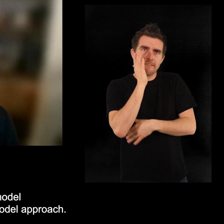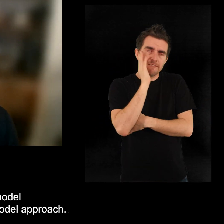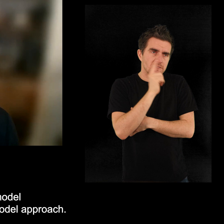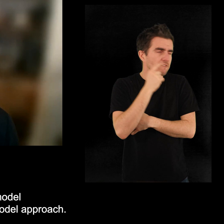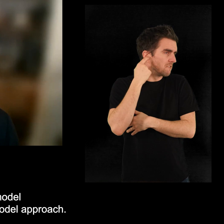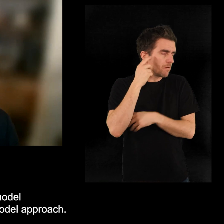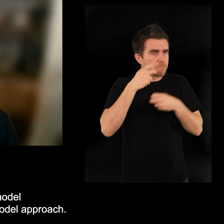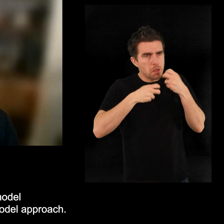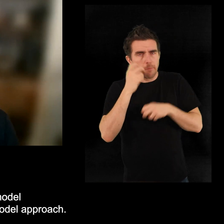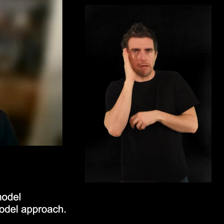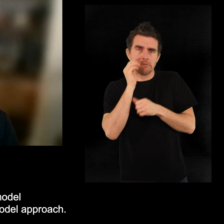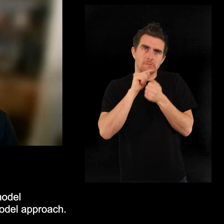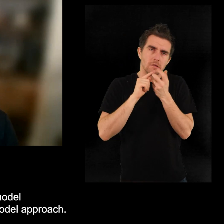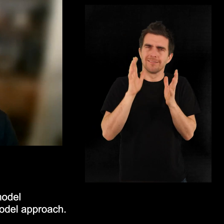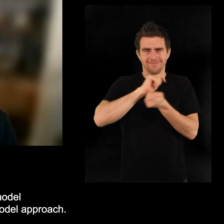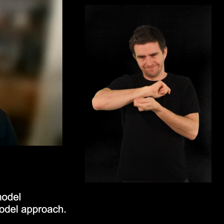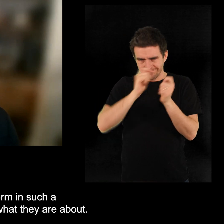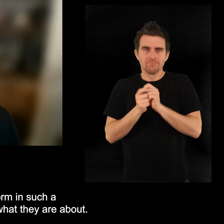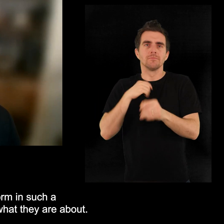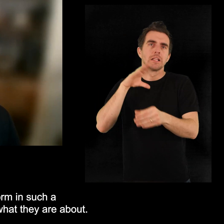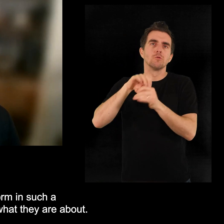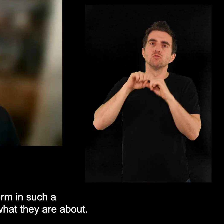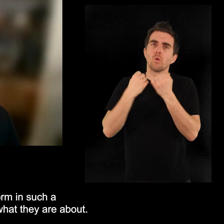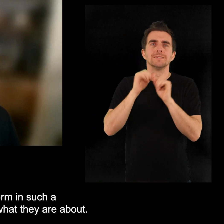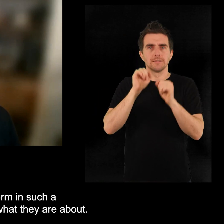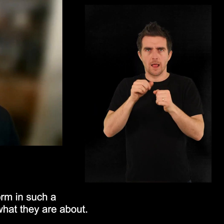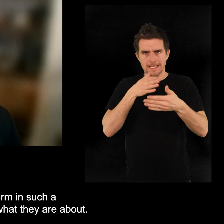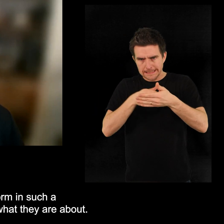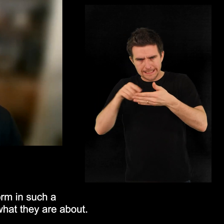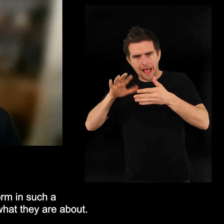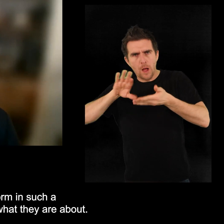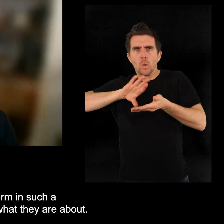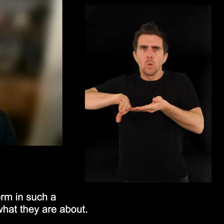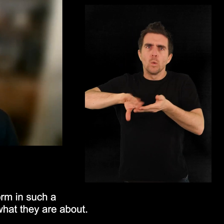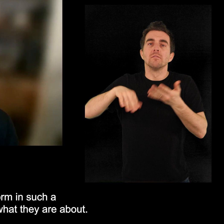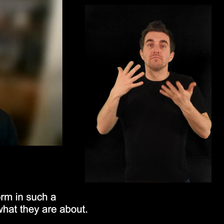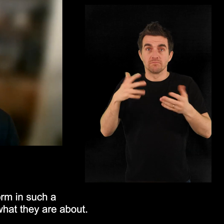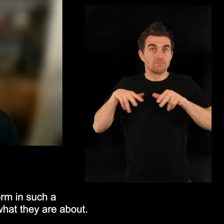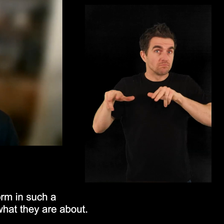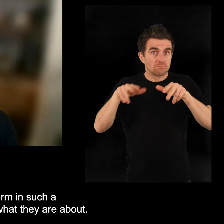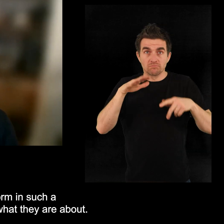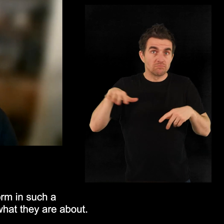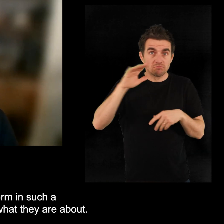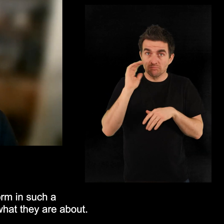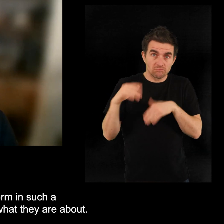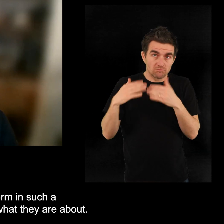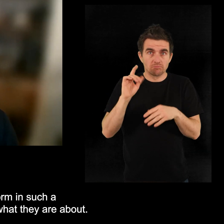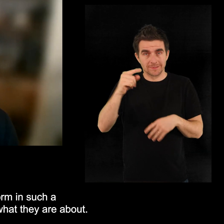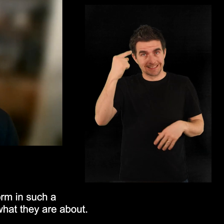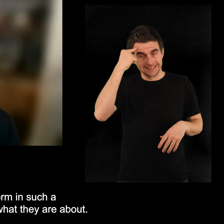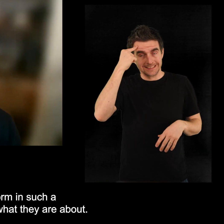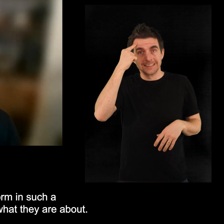to the human rights social model approach. And the organizations need to form in such a way